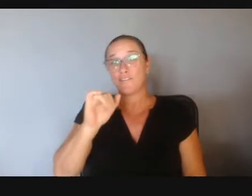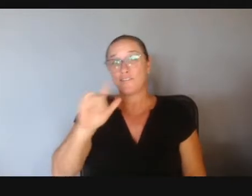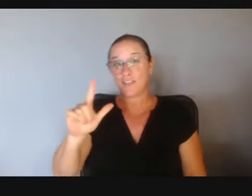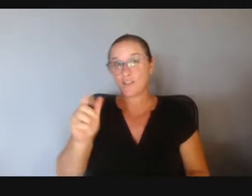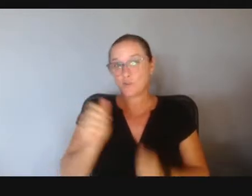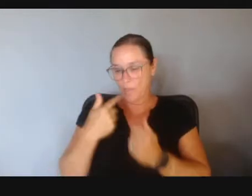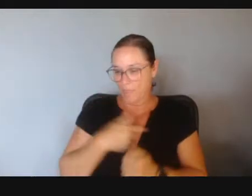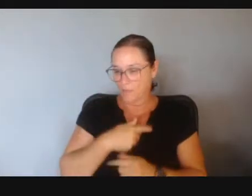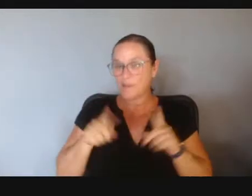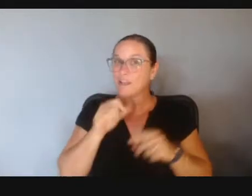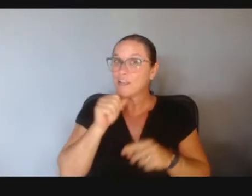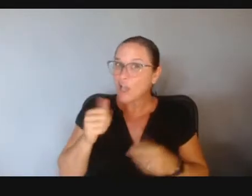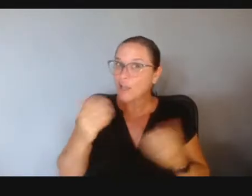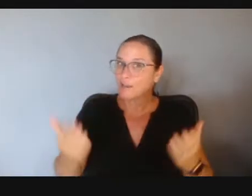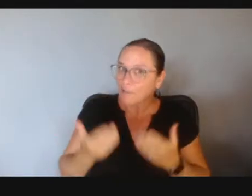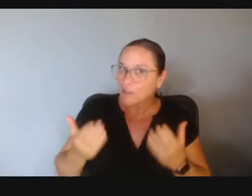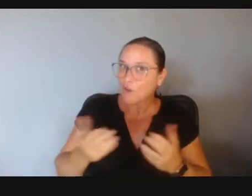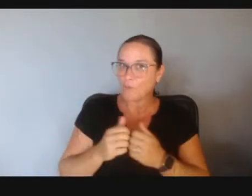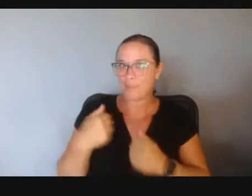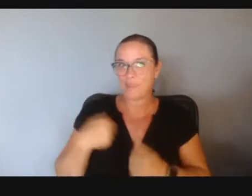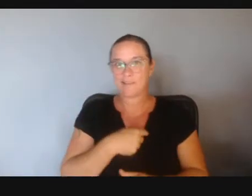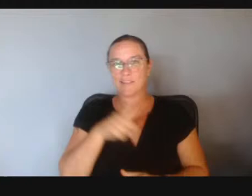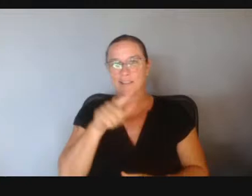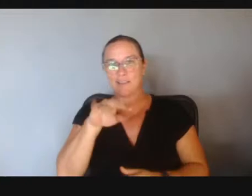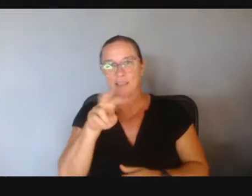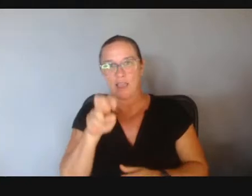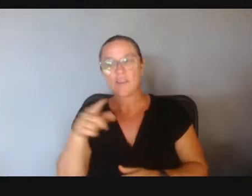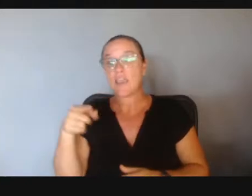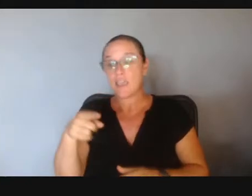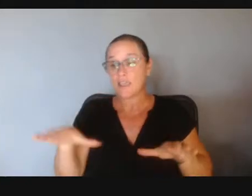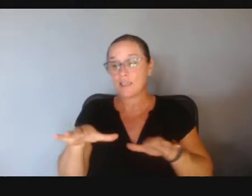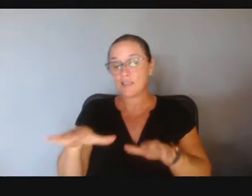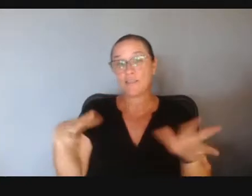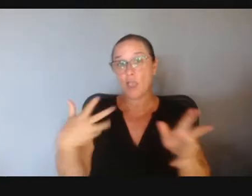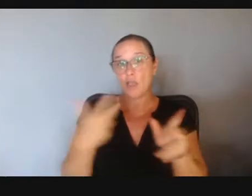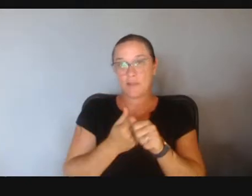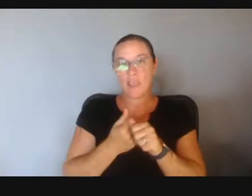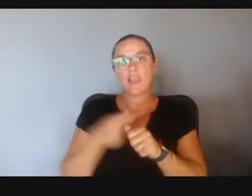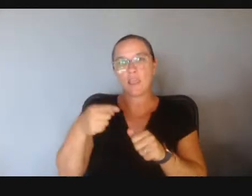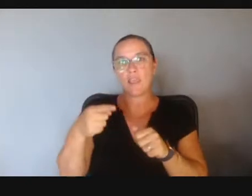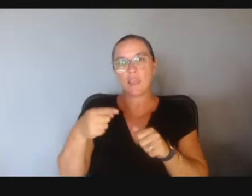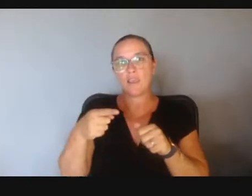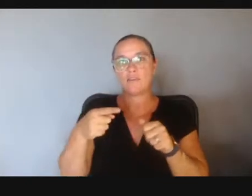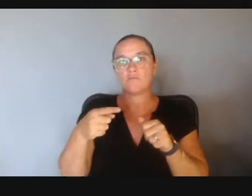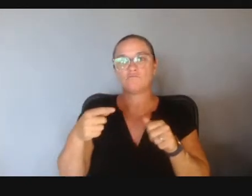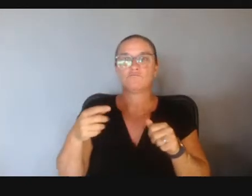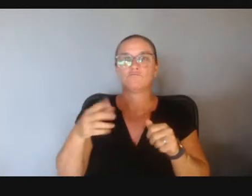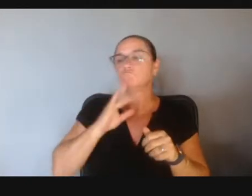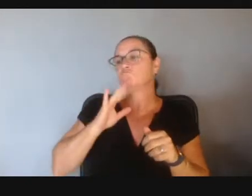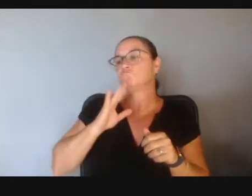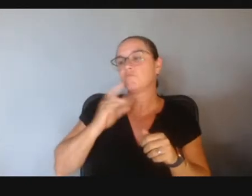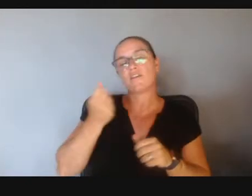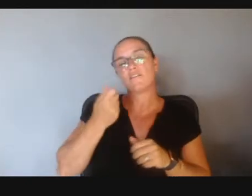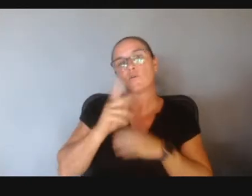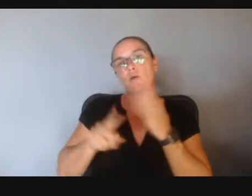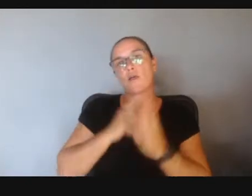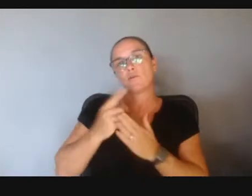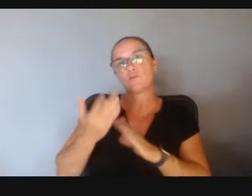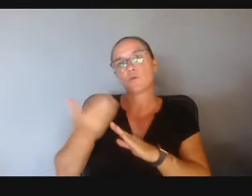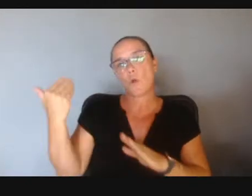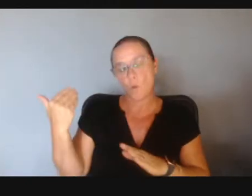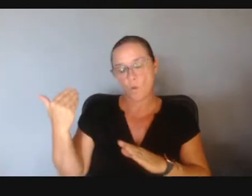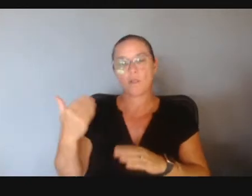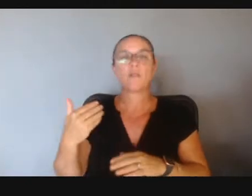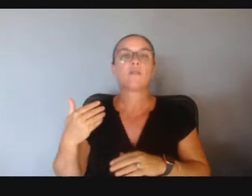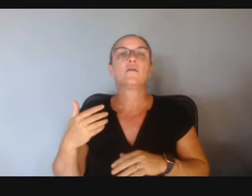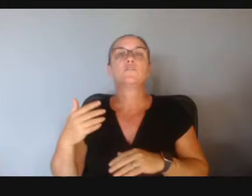with us. He's going to be able to do the update, which was recorded a couple hours ago. We'll play the video for you. But then Lou and I